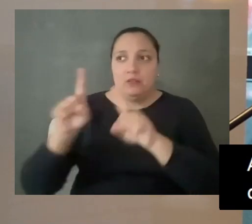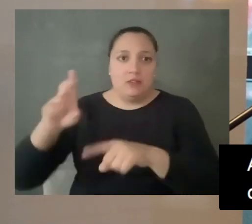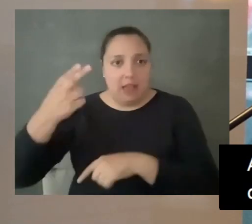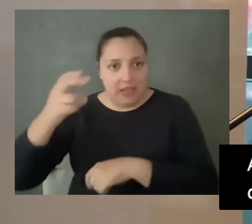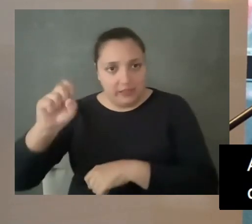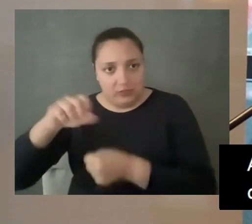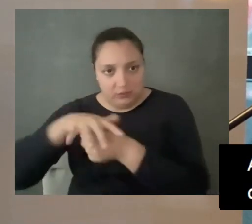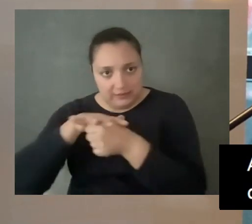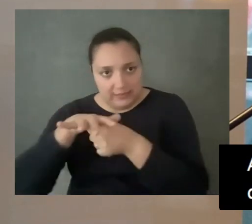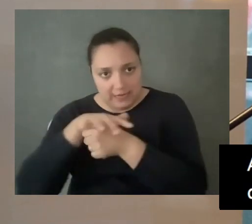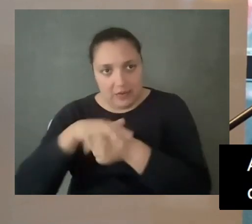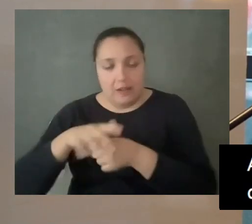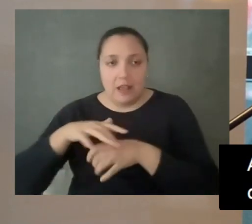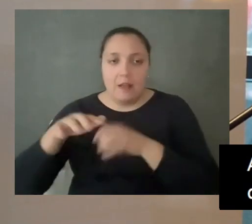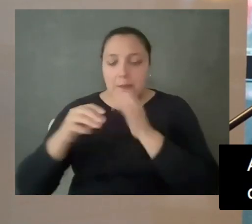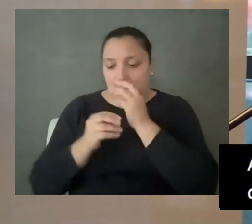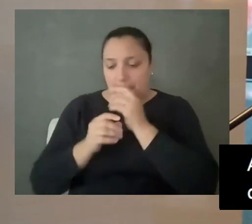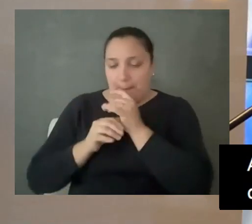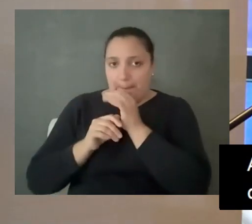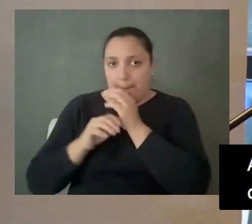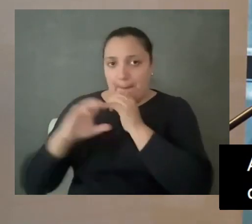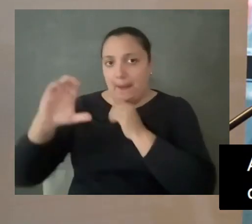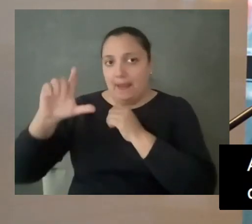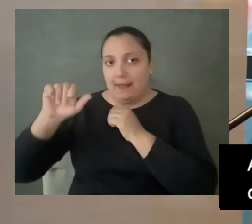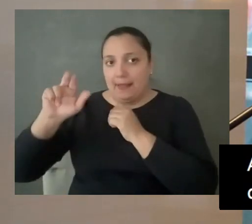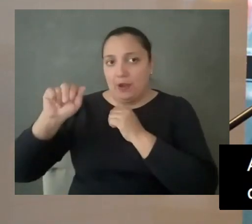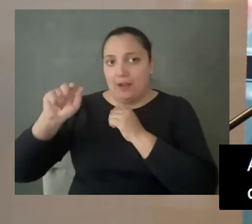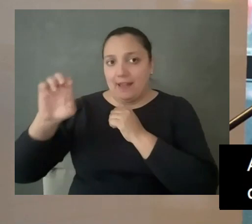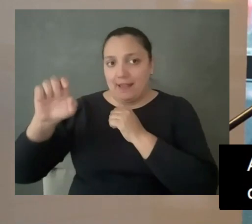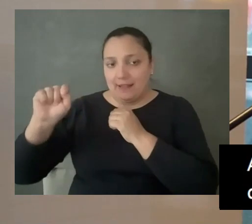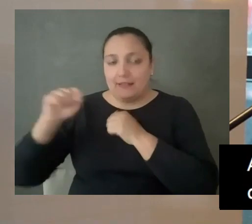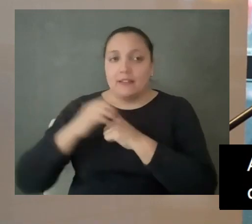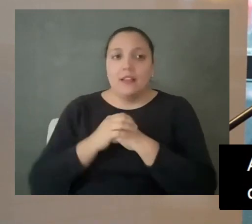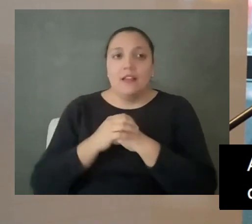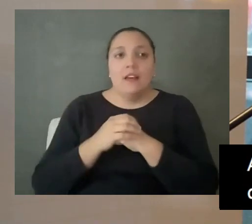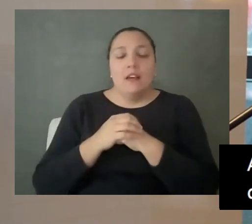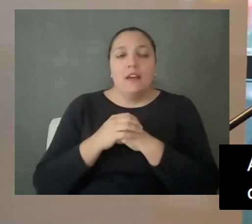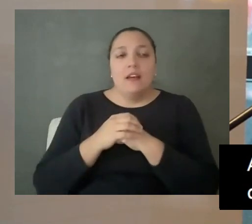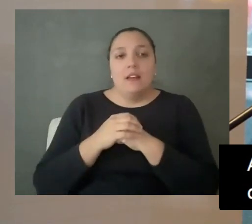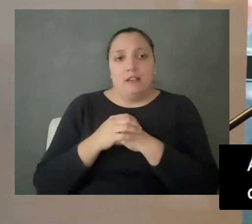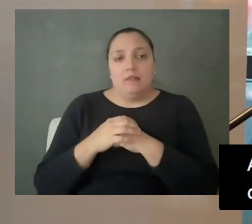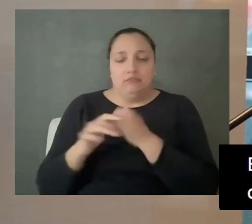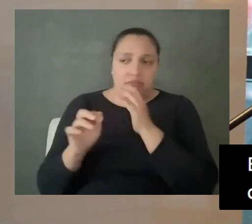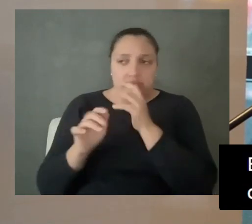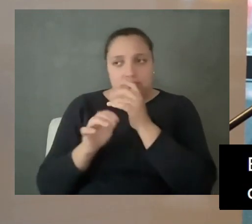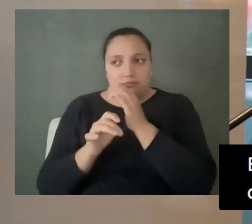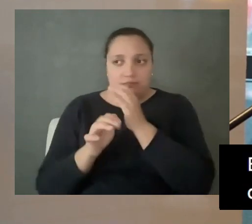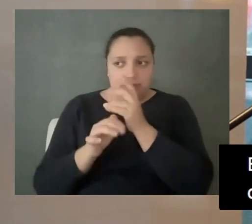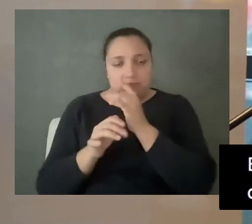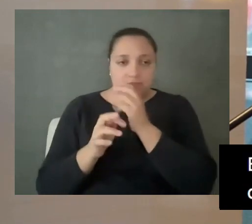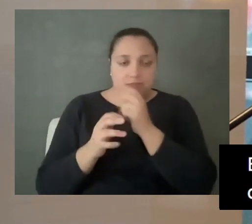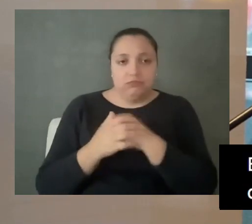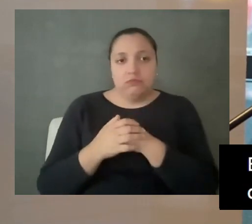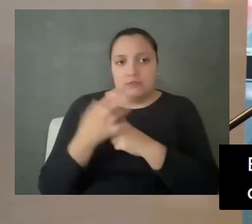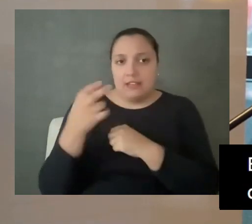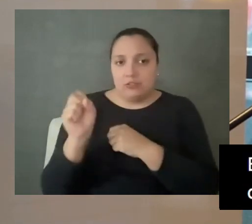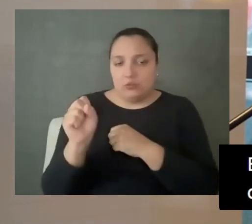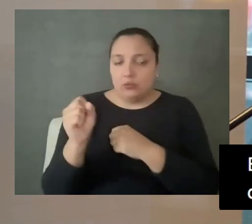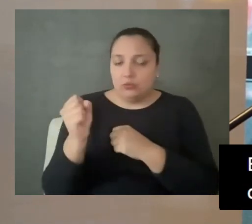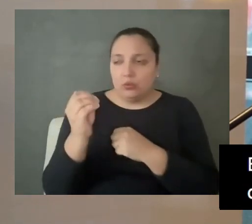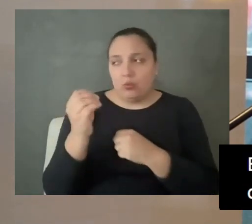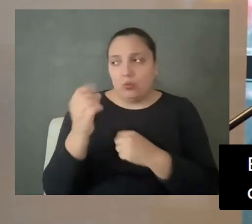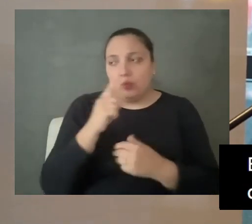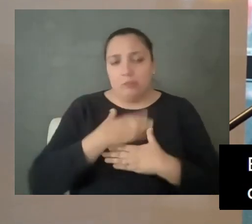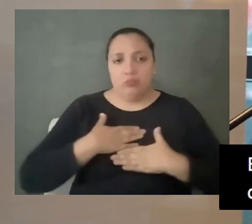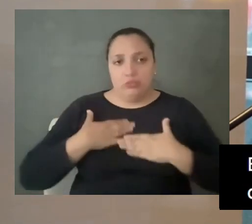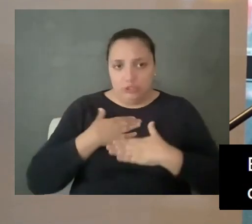went, I played the clarinet in both the band and the orchestra. And so I have a great appreciation for being here. But none